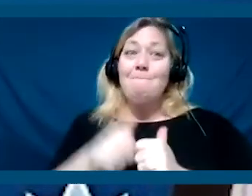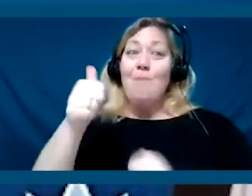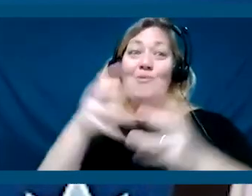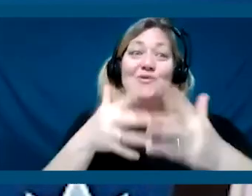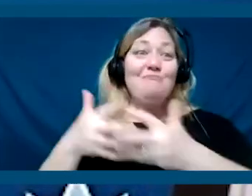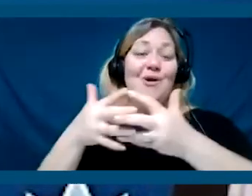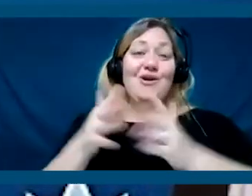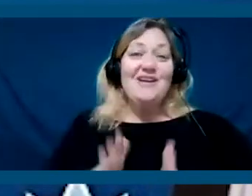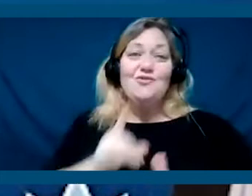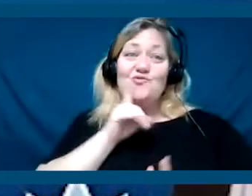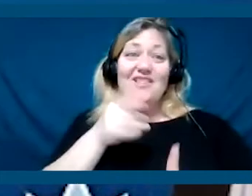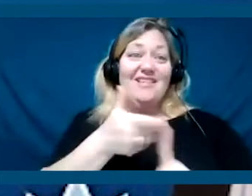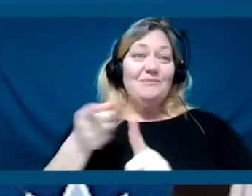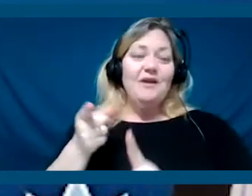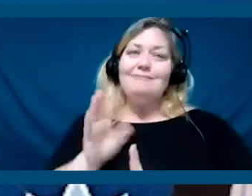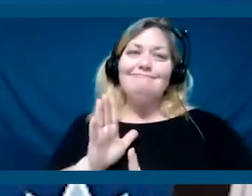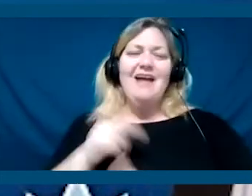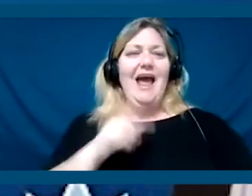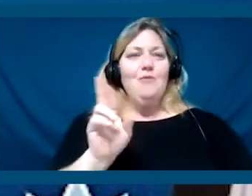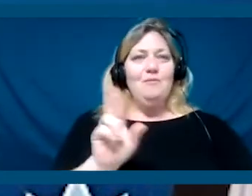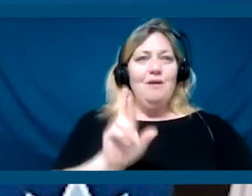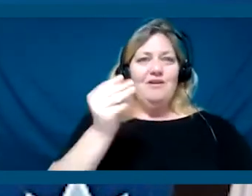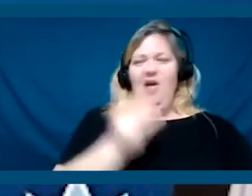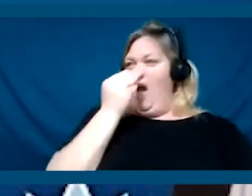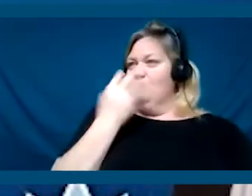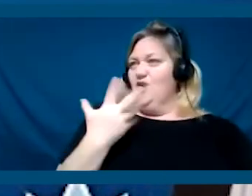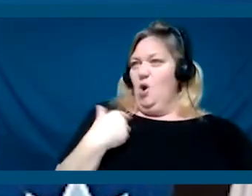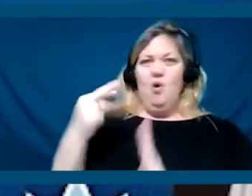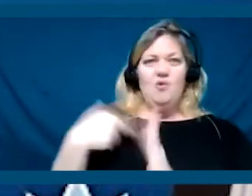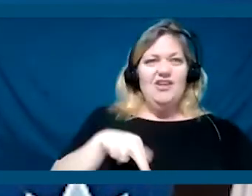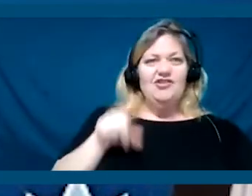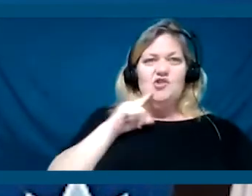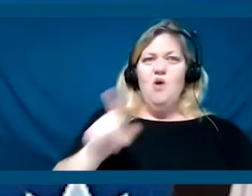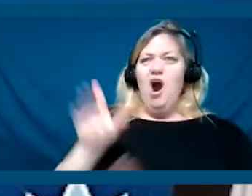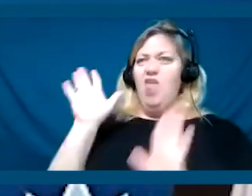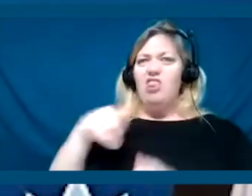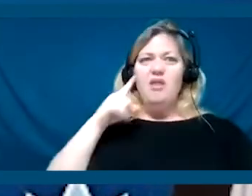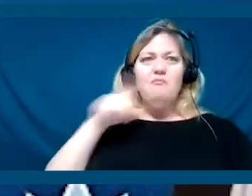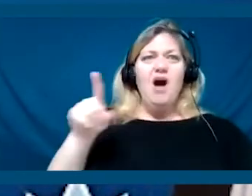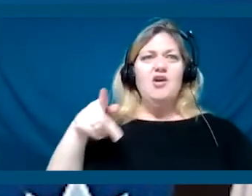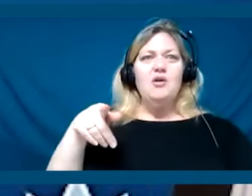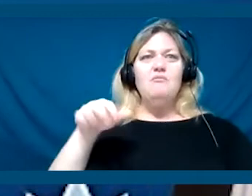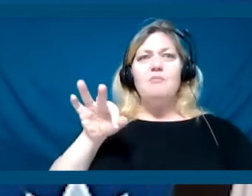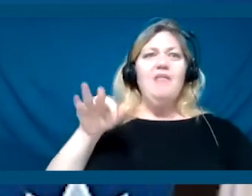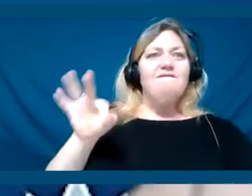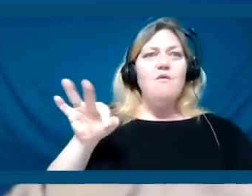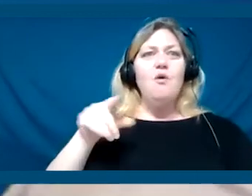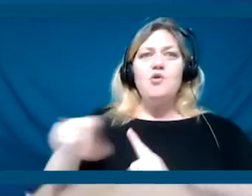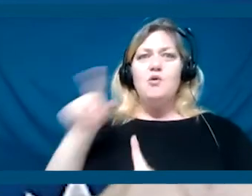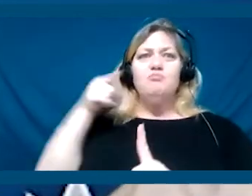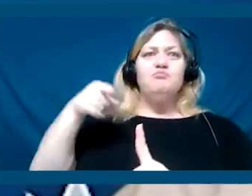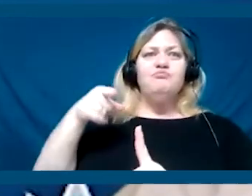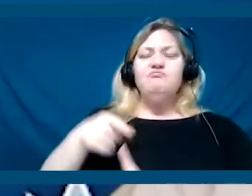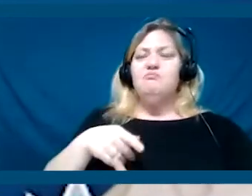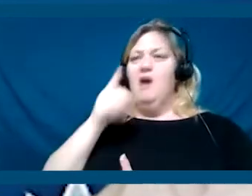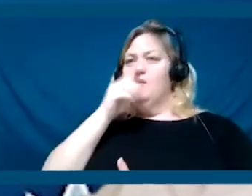really, I had Republicans tell me, hey, I don't care what religion you are, just it's about your platform, what you're running. And so it